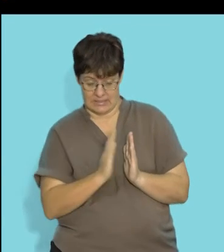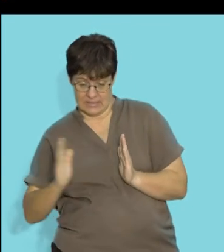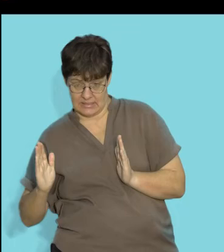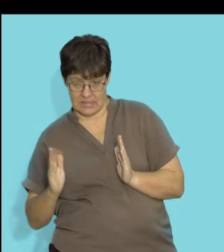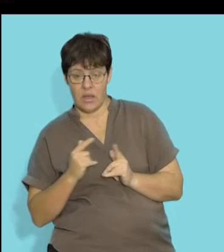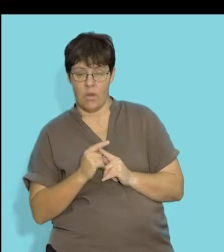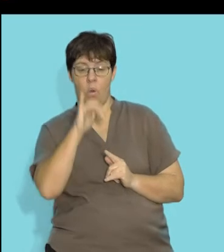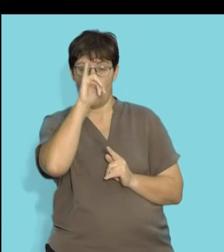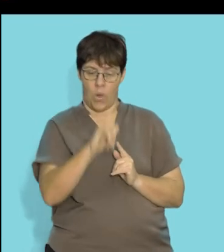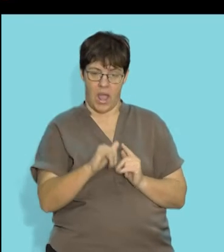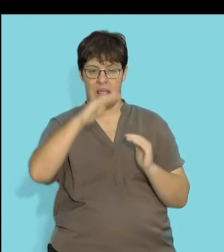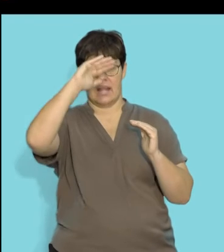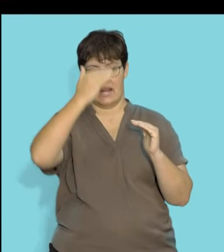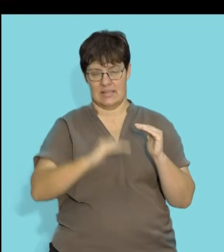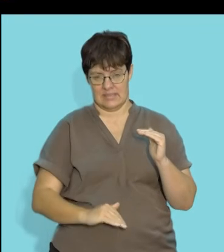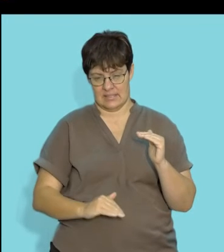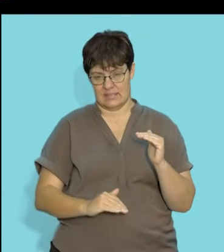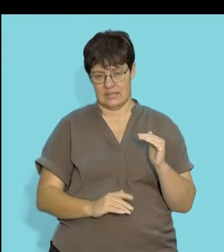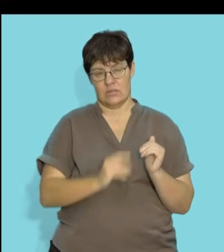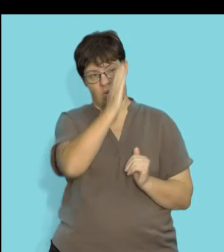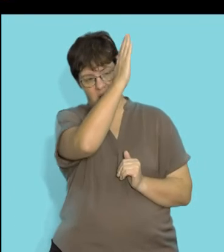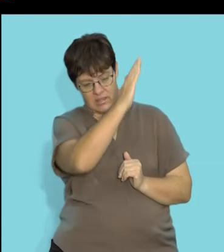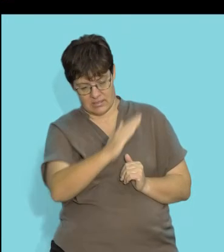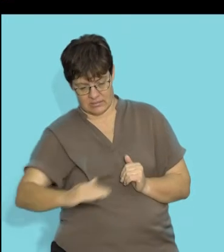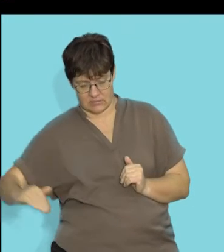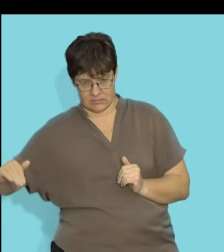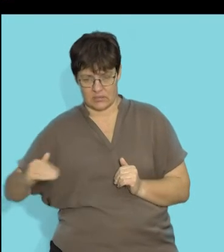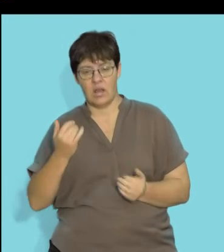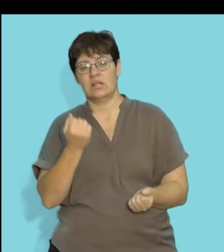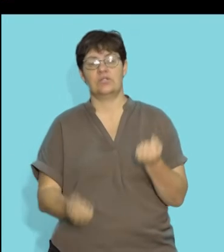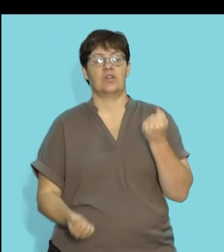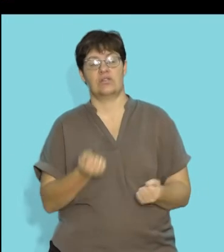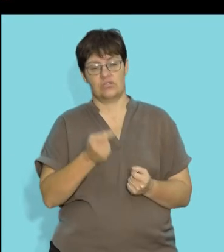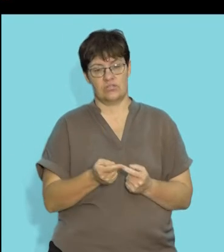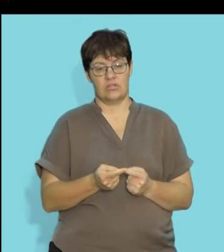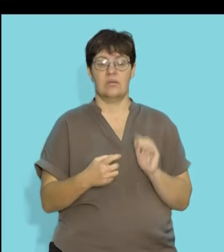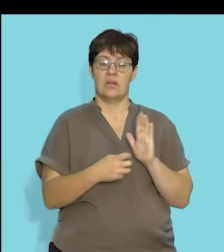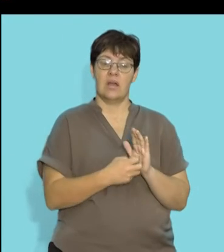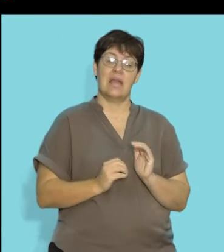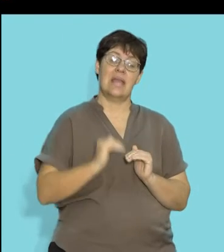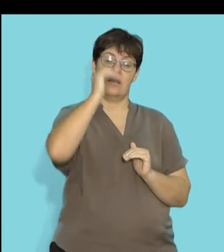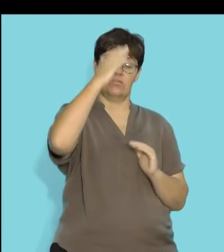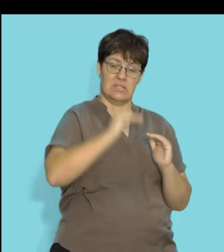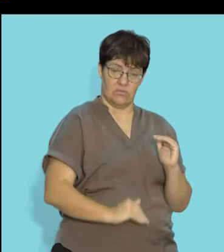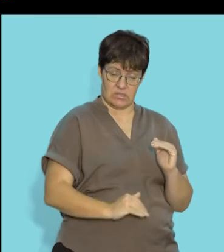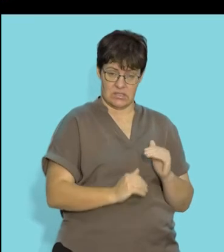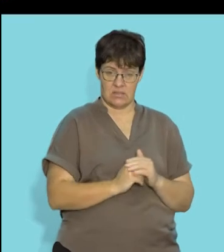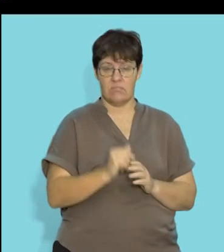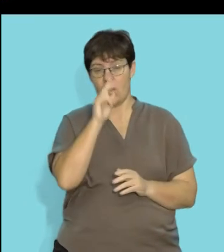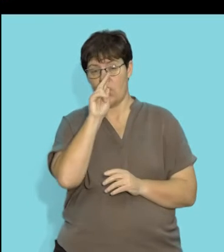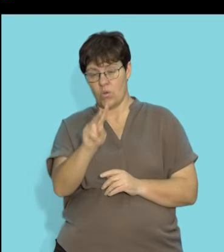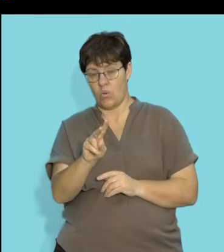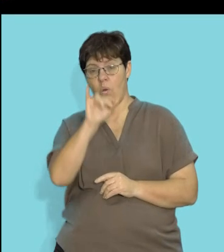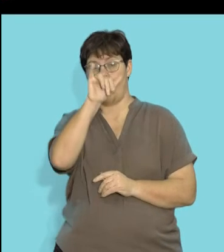is increasing, the y value is decreasing. So how do you judge that the graph is increasing